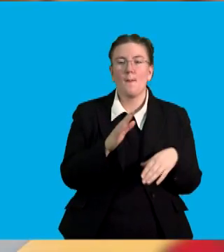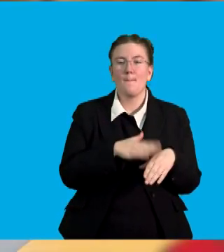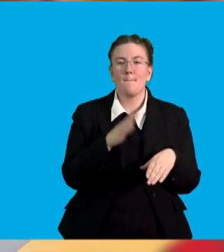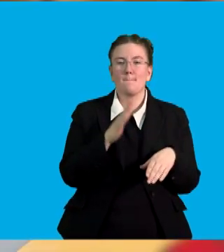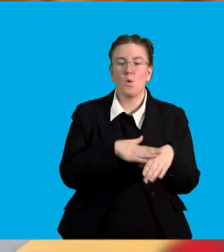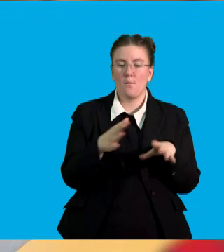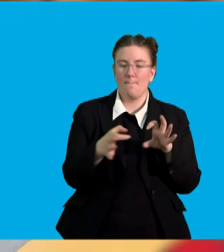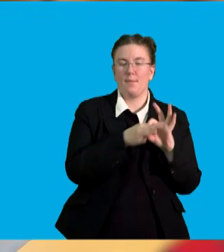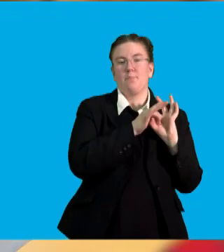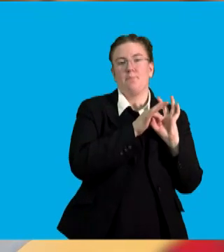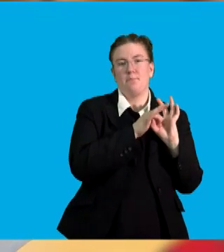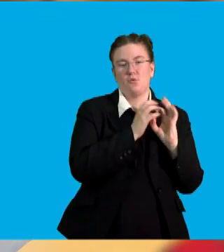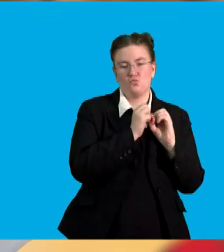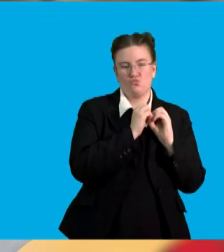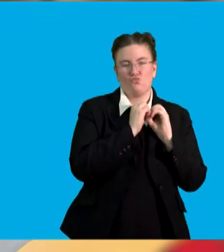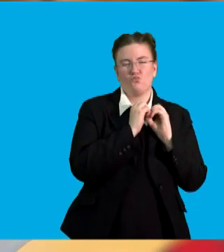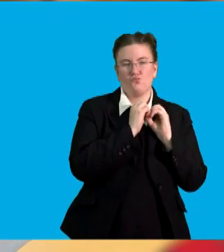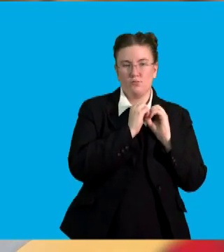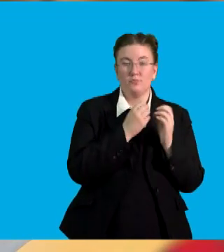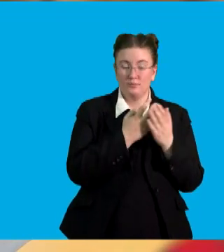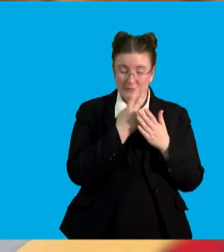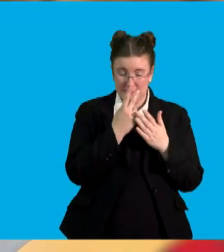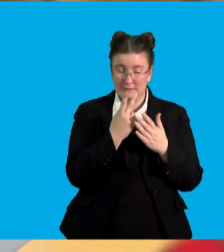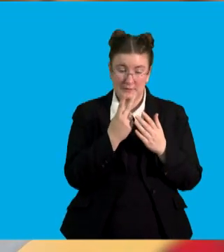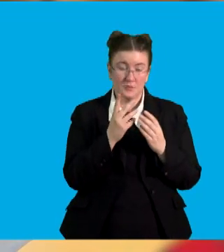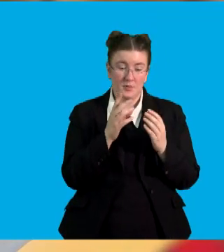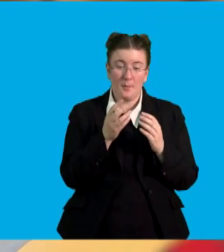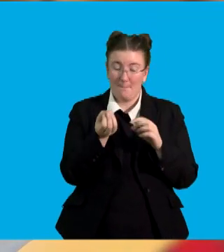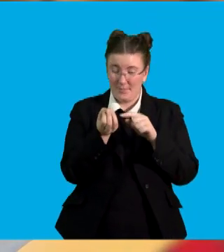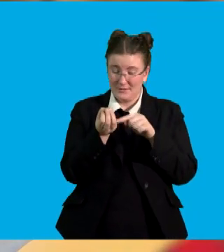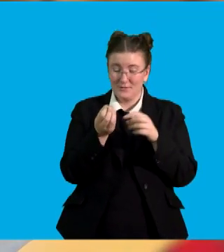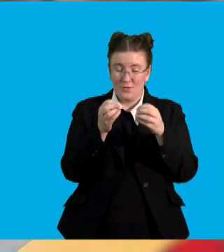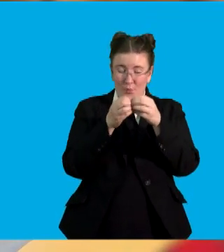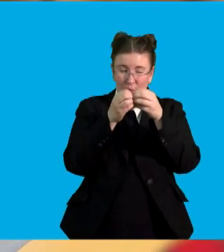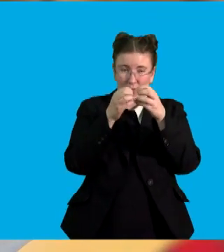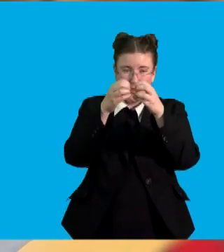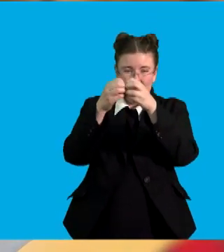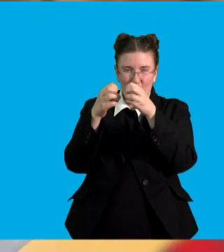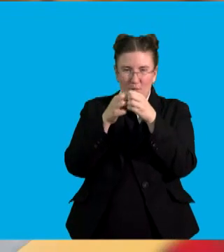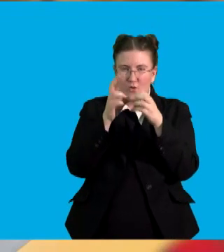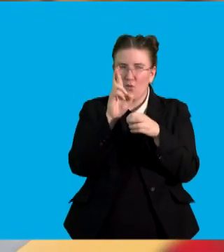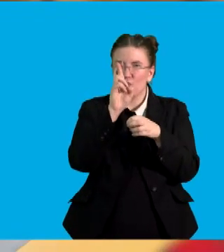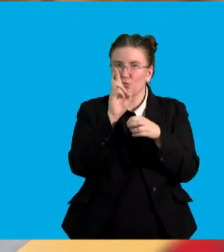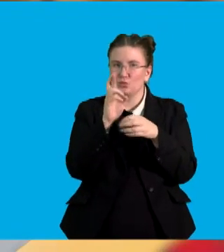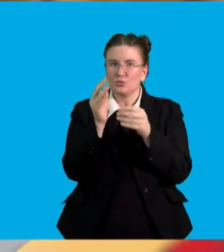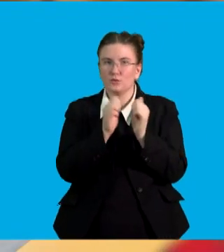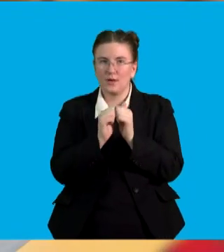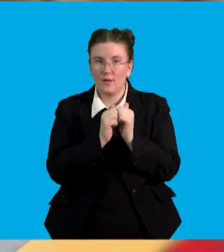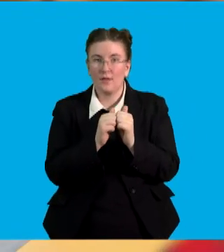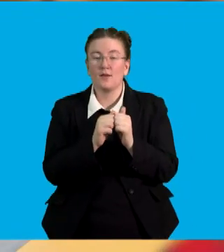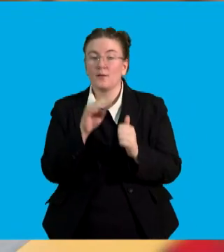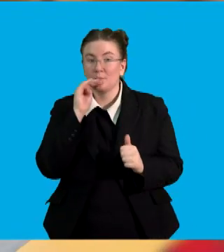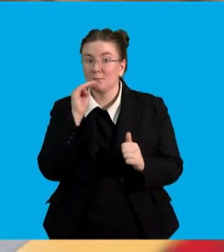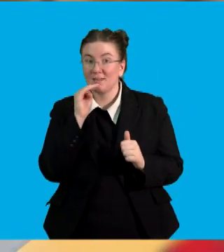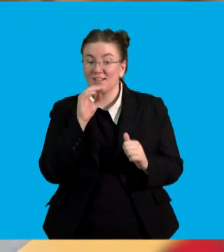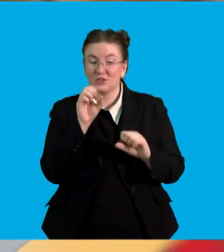states of matter. And because of that, the particles are closely packed together. And if they're closely packed together, that means they're going to have